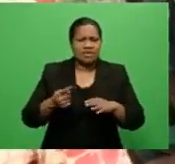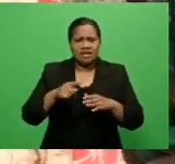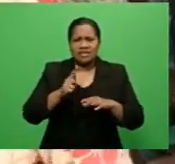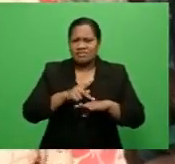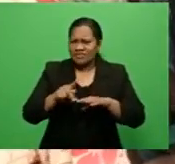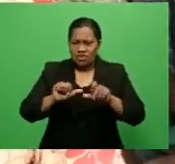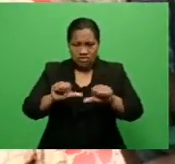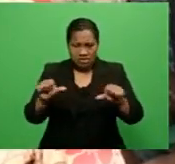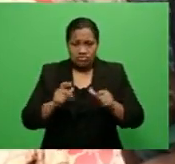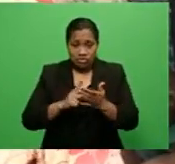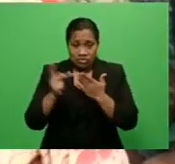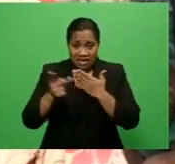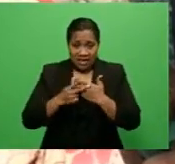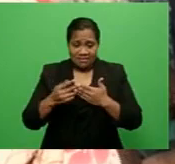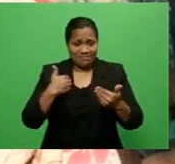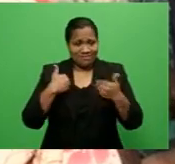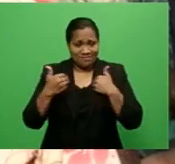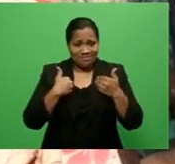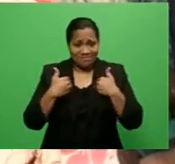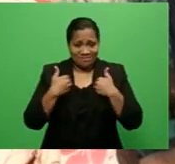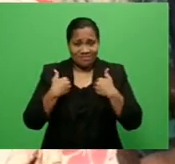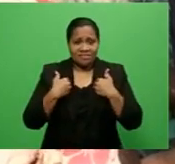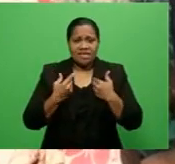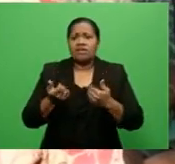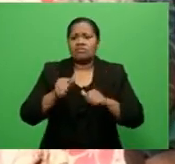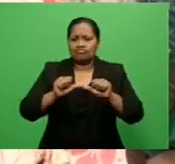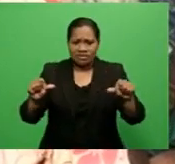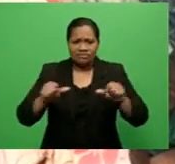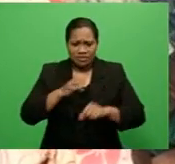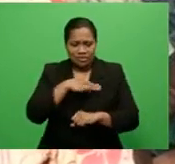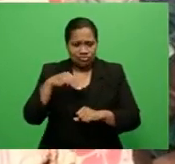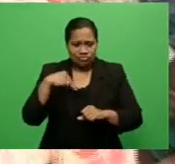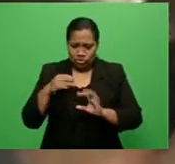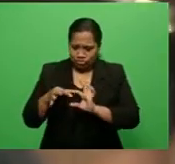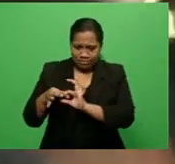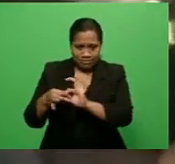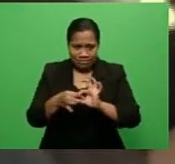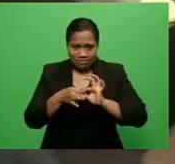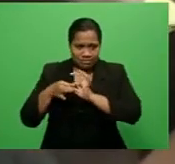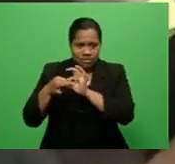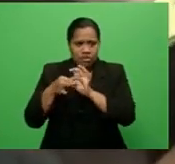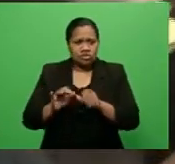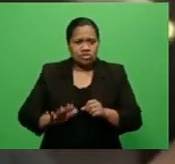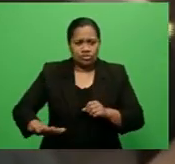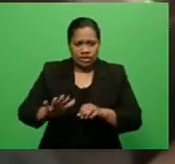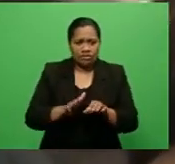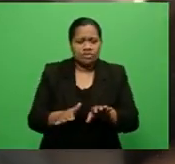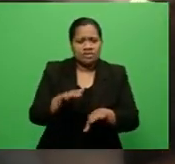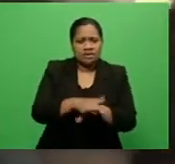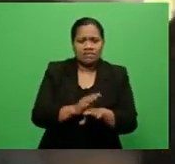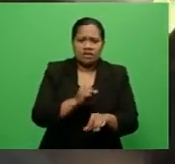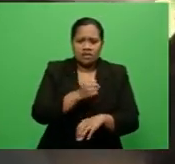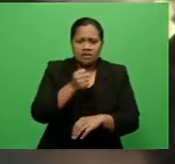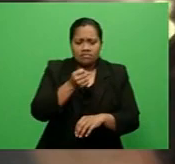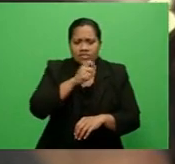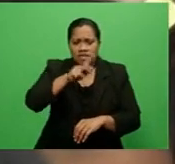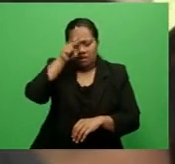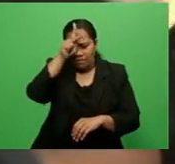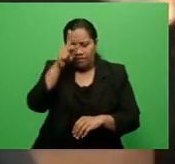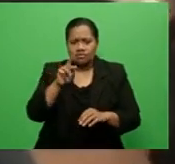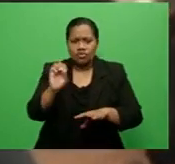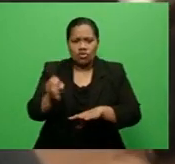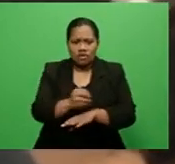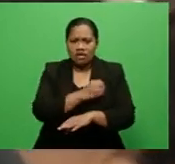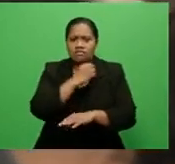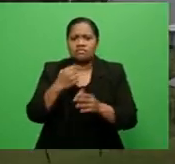University of the South Pacific and the Agriculture Ministry. Areas covered so far include Kandavu, Obolau, Tabiuni, and the